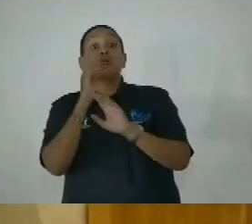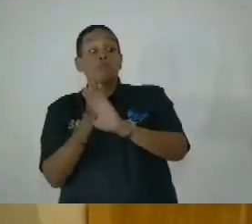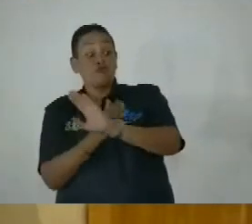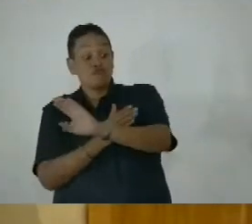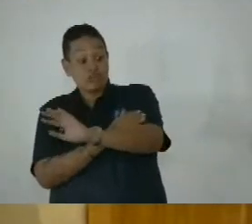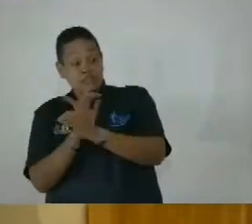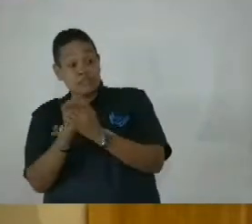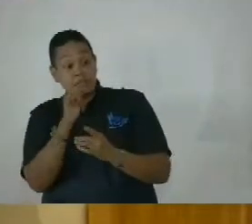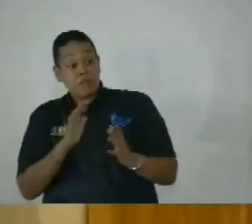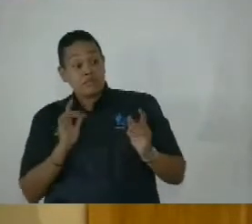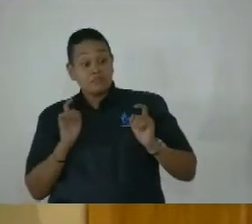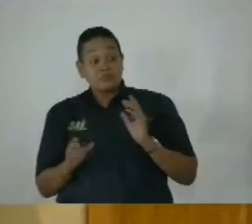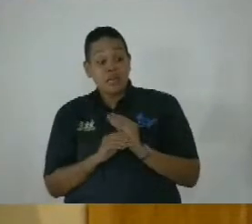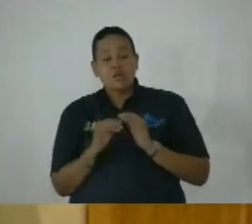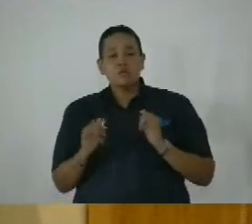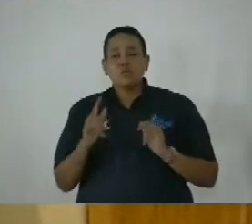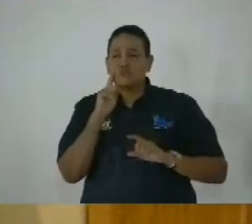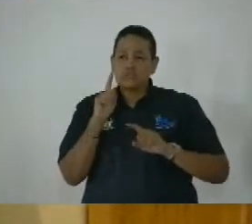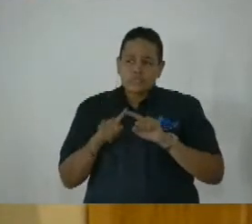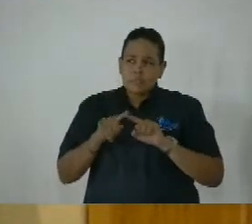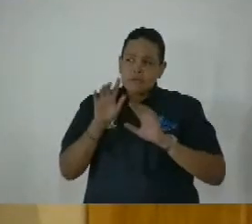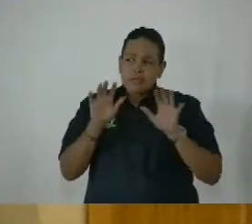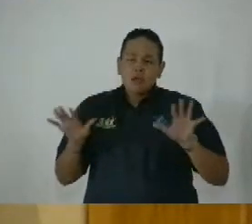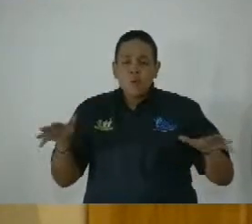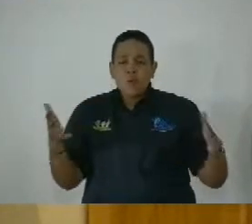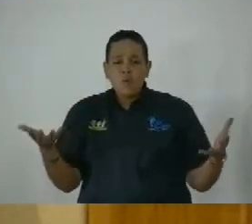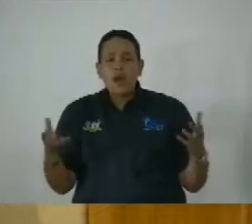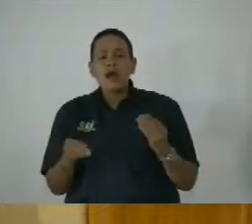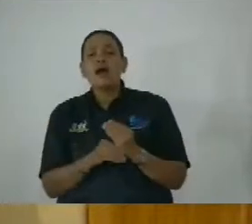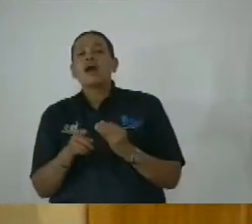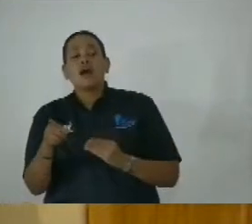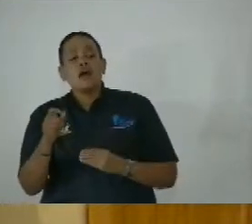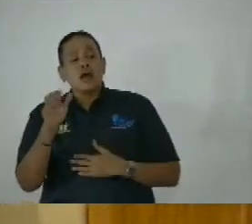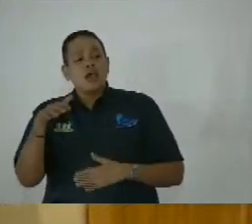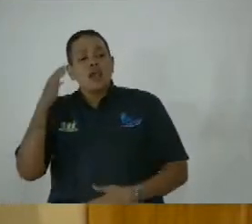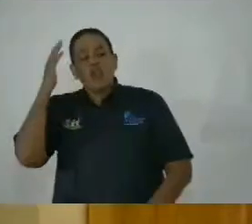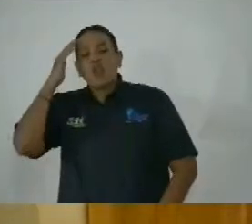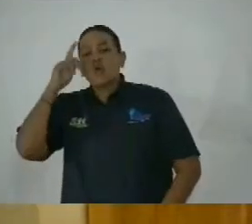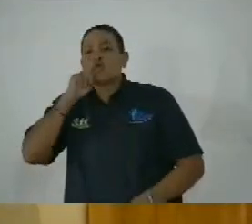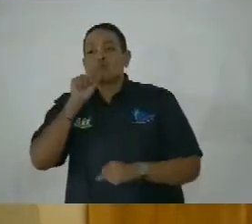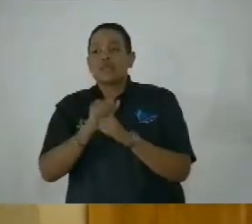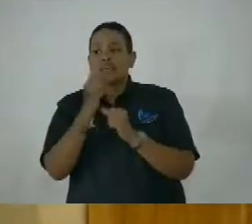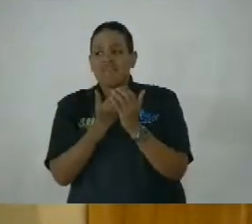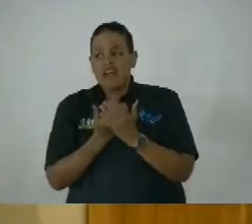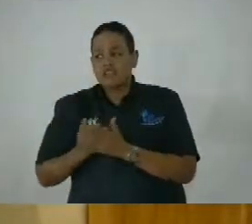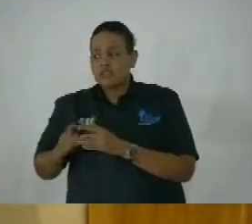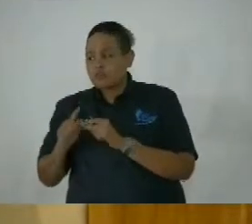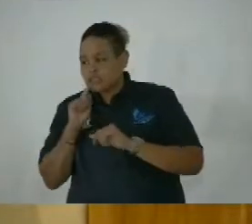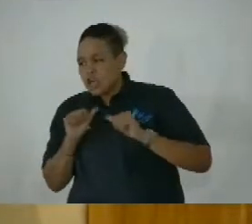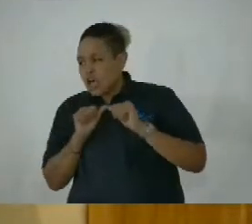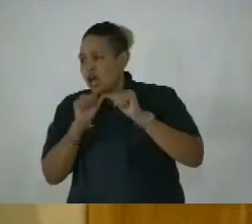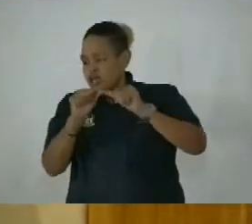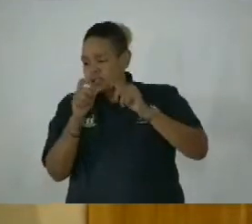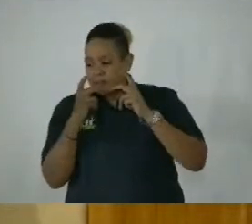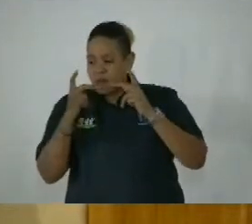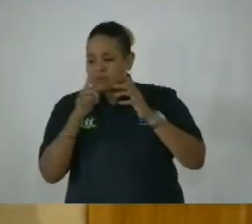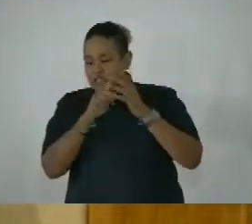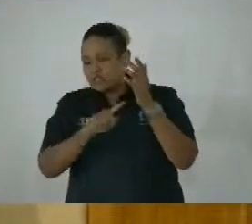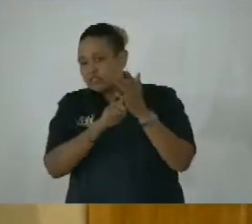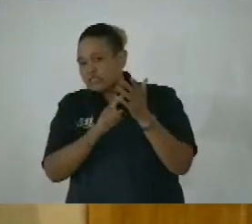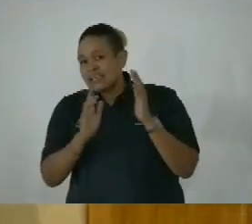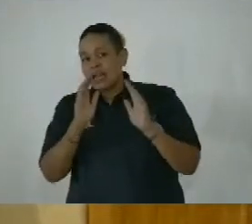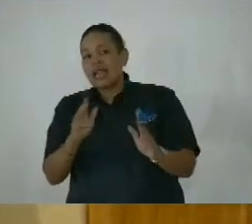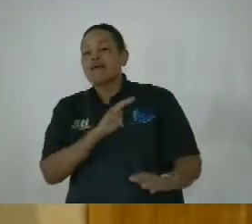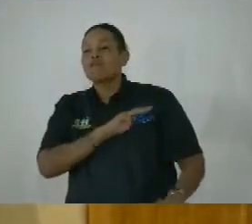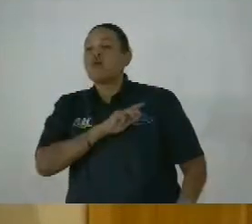Madam Speaker, which is often dependent on unknown factors, and constant public criticism left the moral of